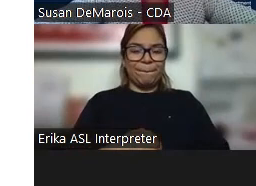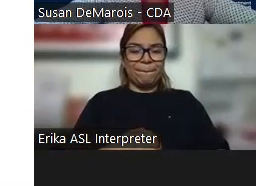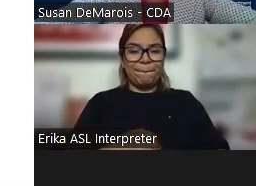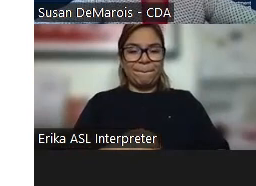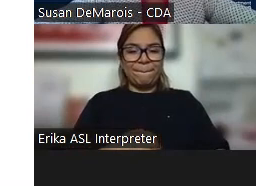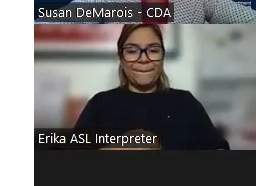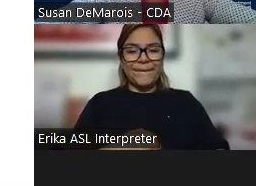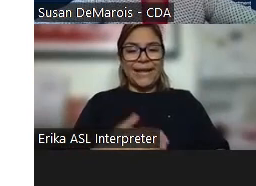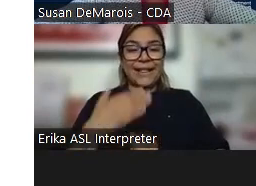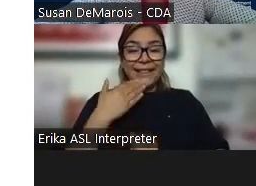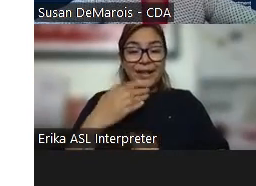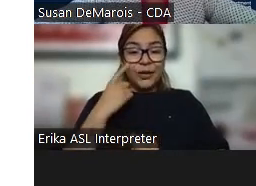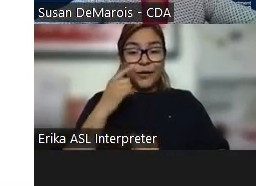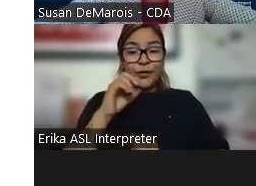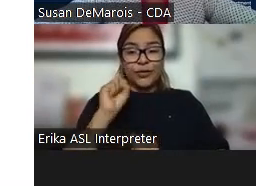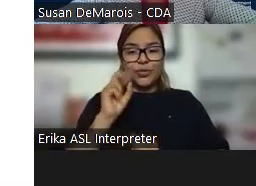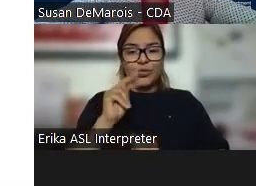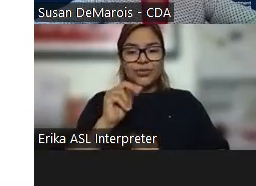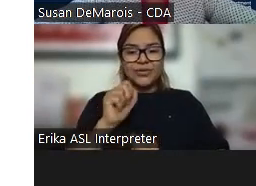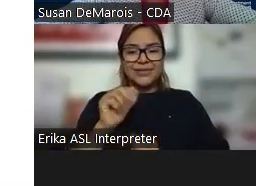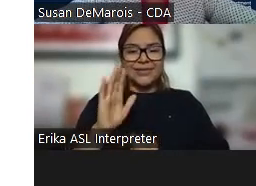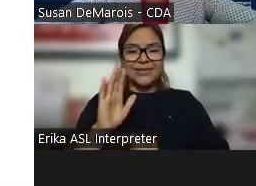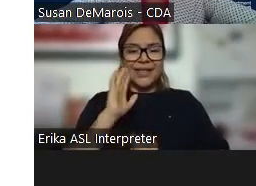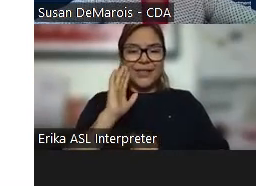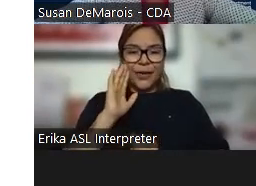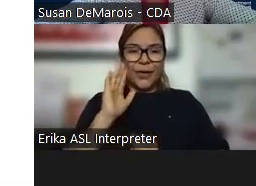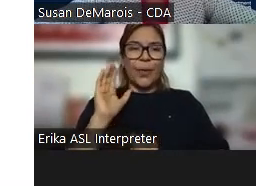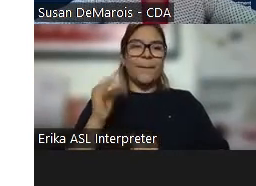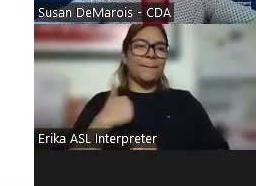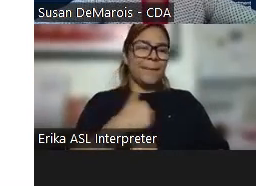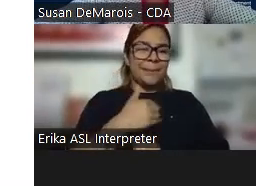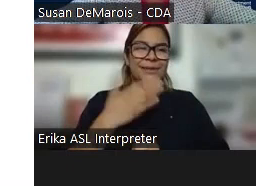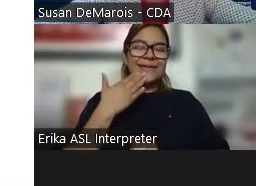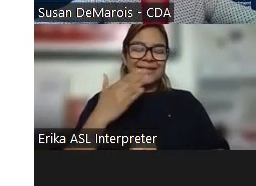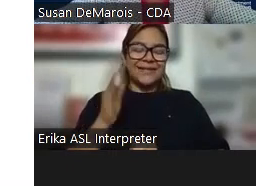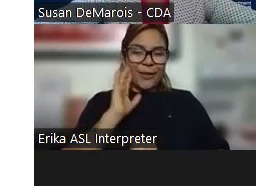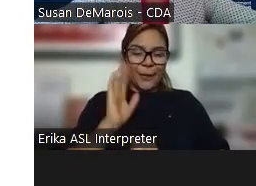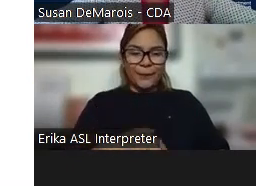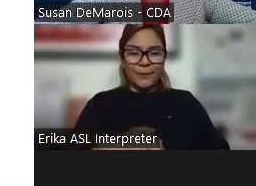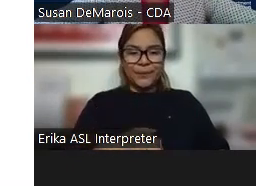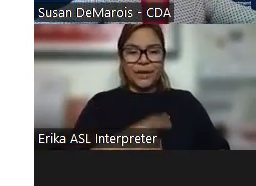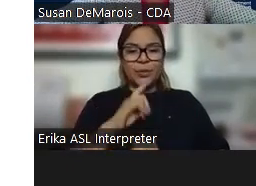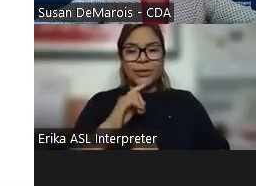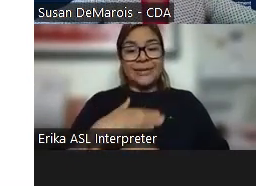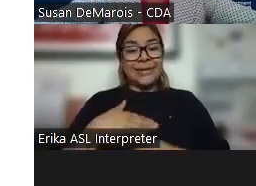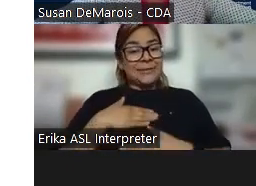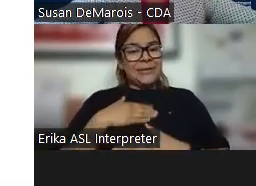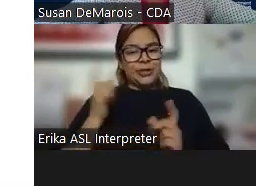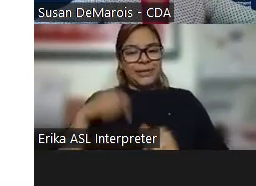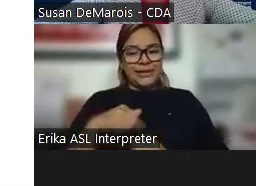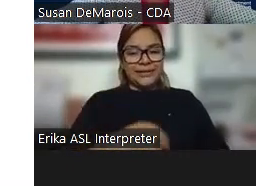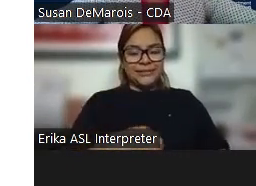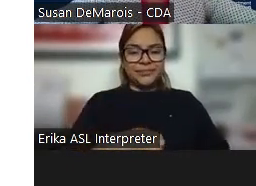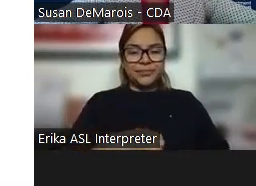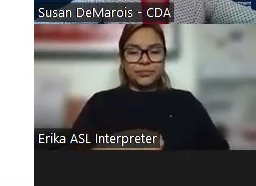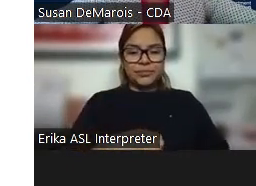you, Susan. And hello, DACLOC members. So excited to be here. As Susan said, I'm Kristen